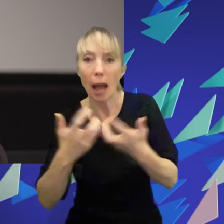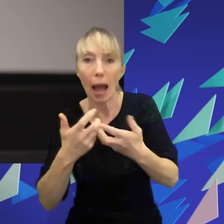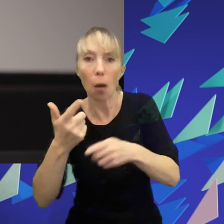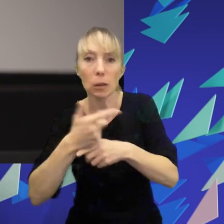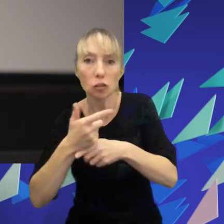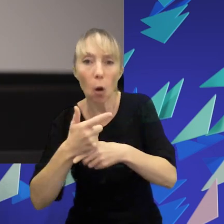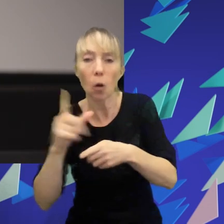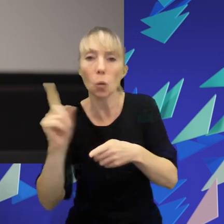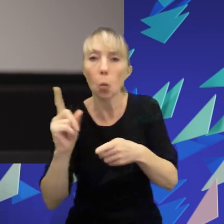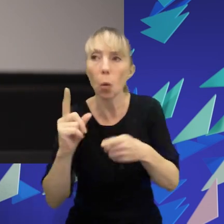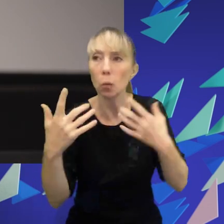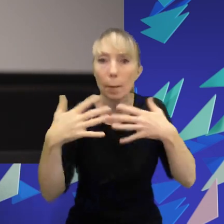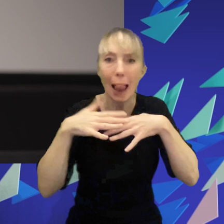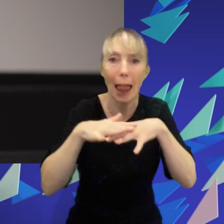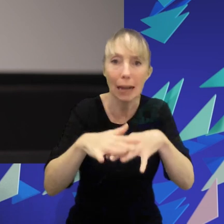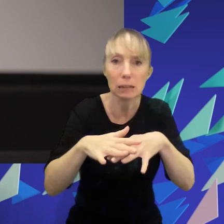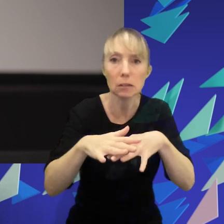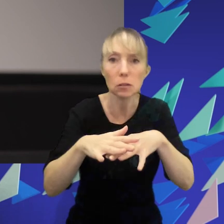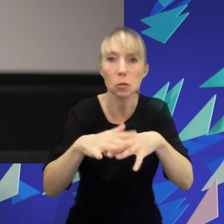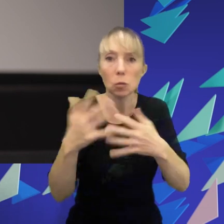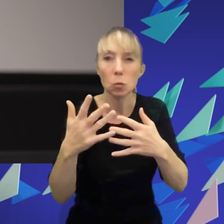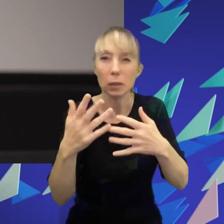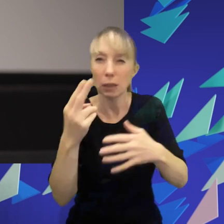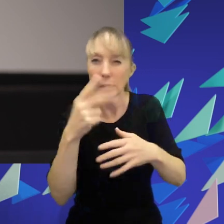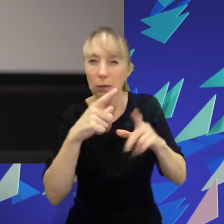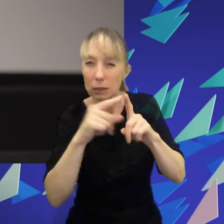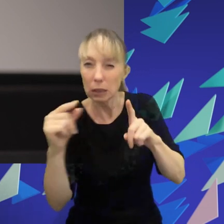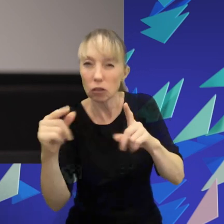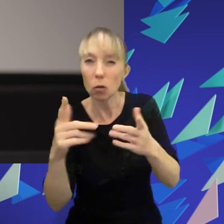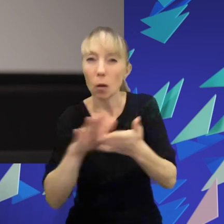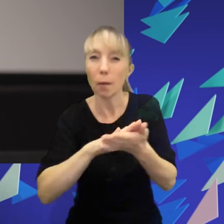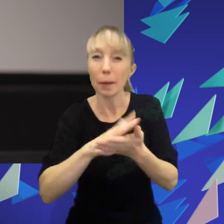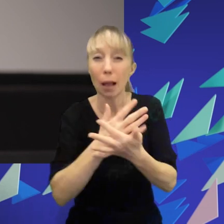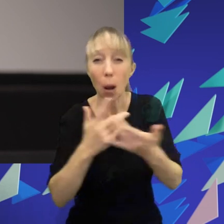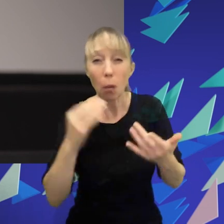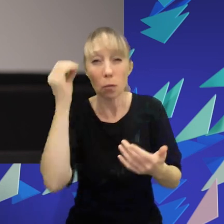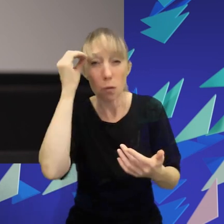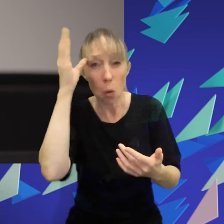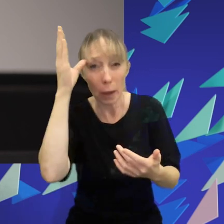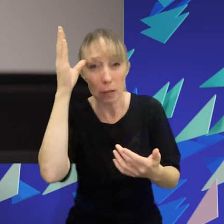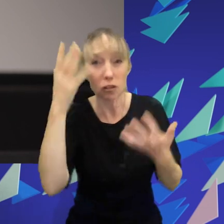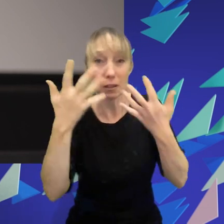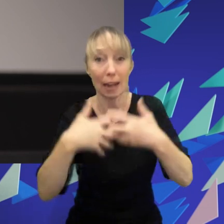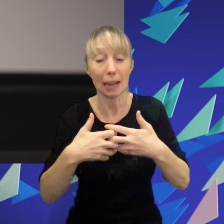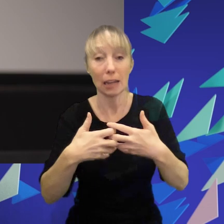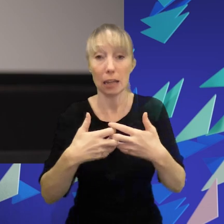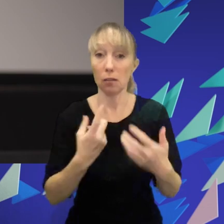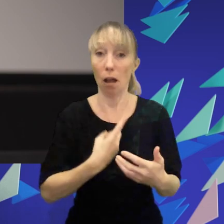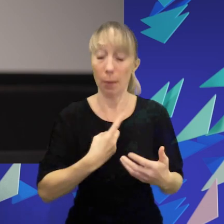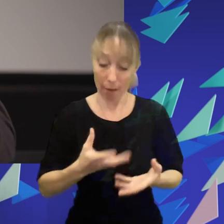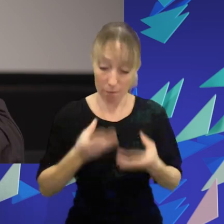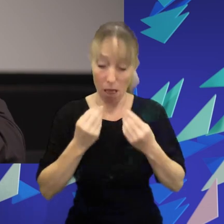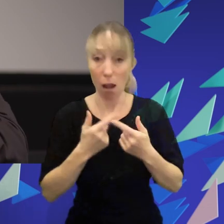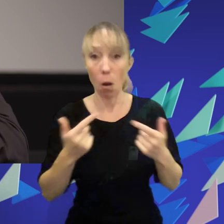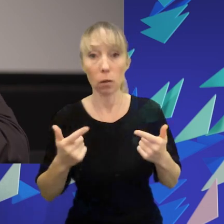going to blend it. So in a way it requires a lot of knowledge and technique that I learn a lot too, because then you